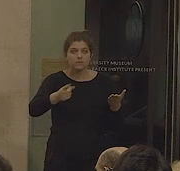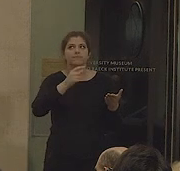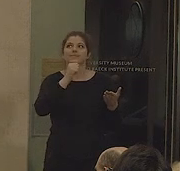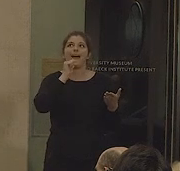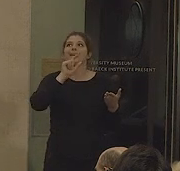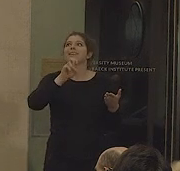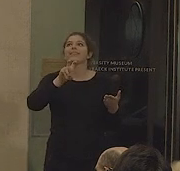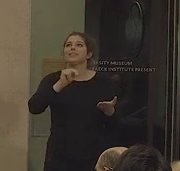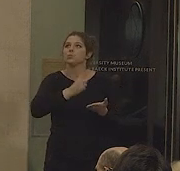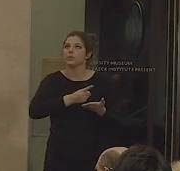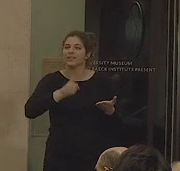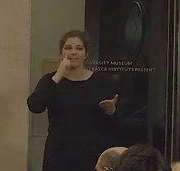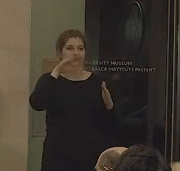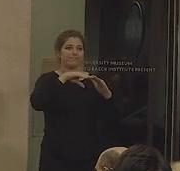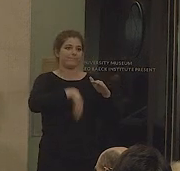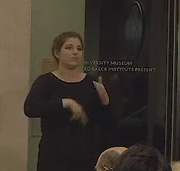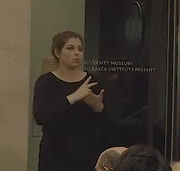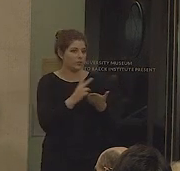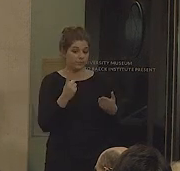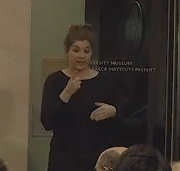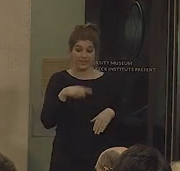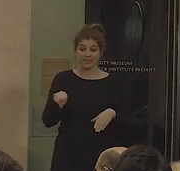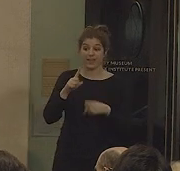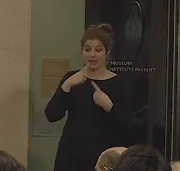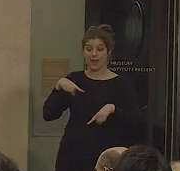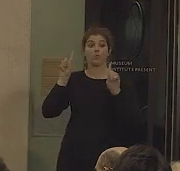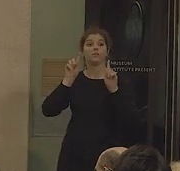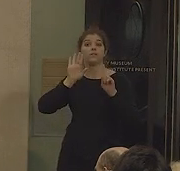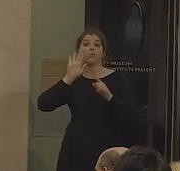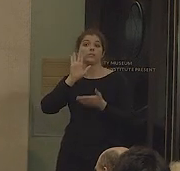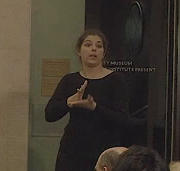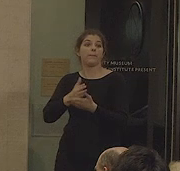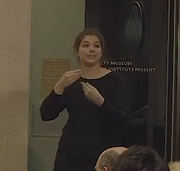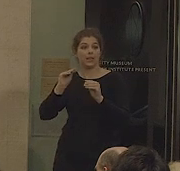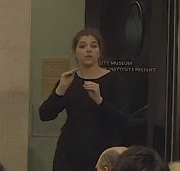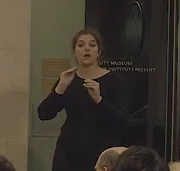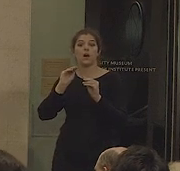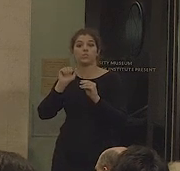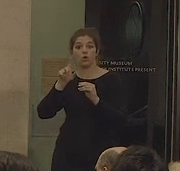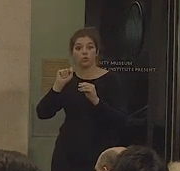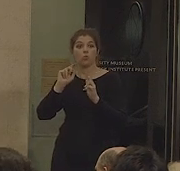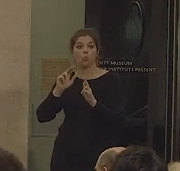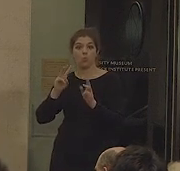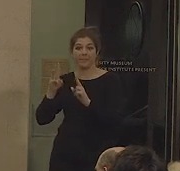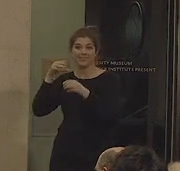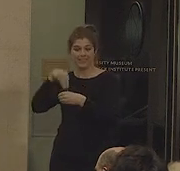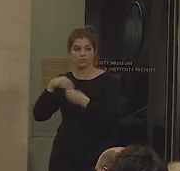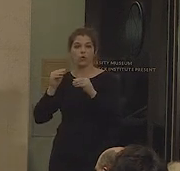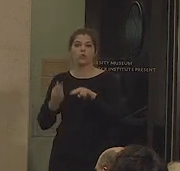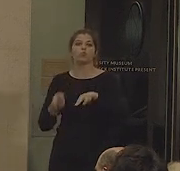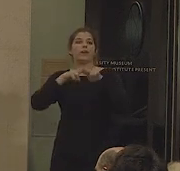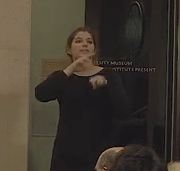even weeks, within I think less than 2 weeks, they announced that they're going to stop selling assault weapons in their stores, and they're